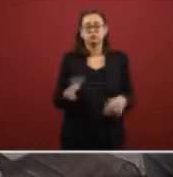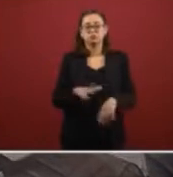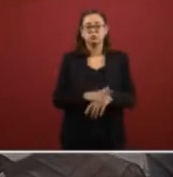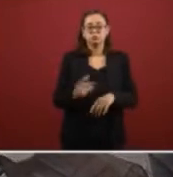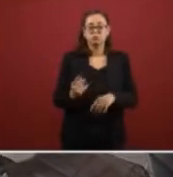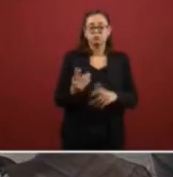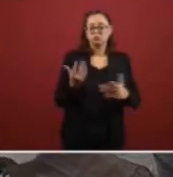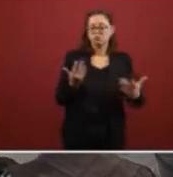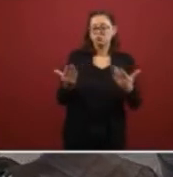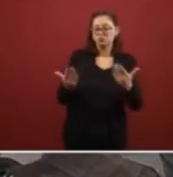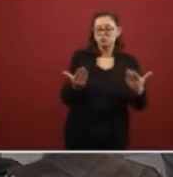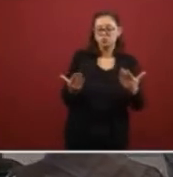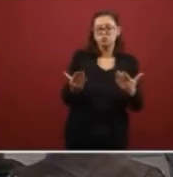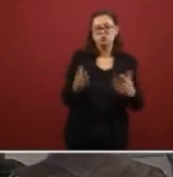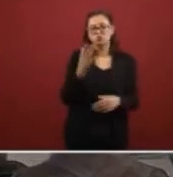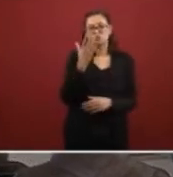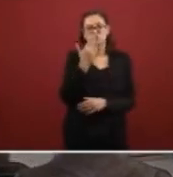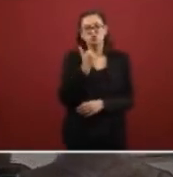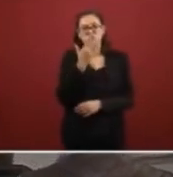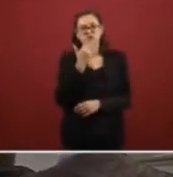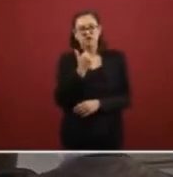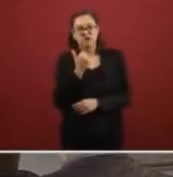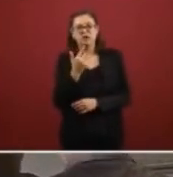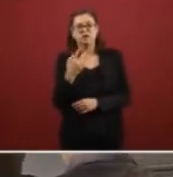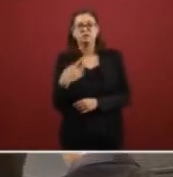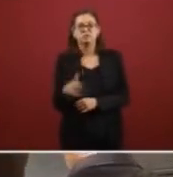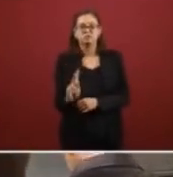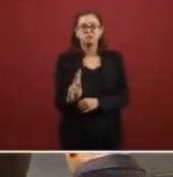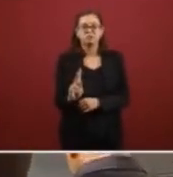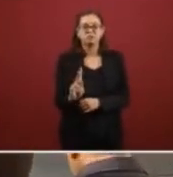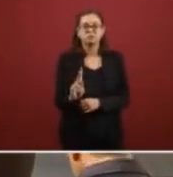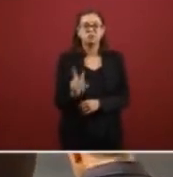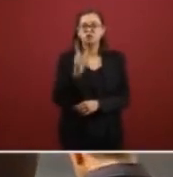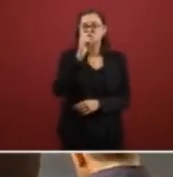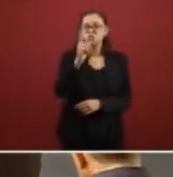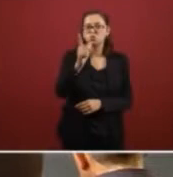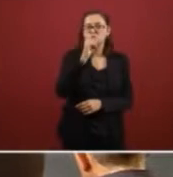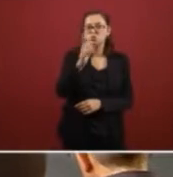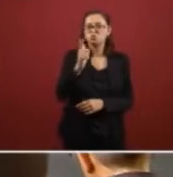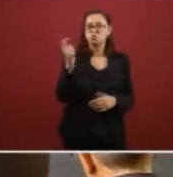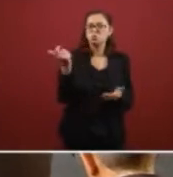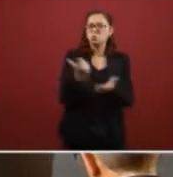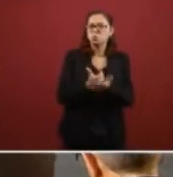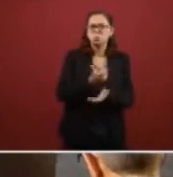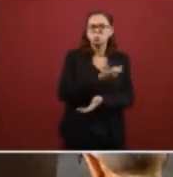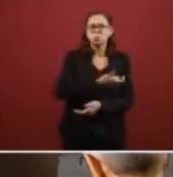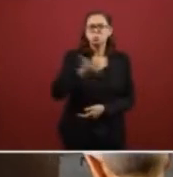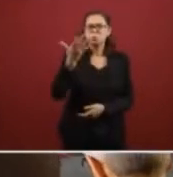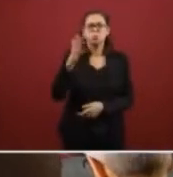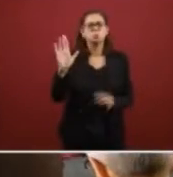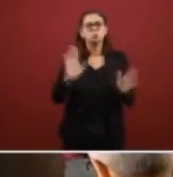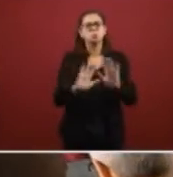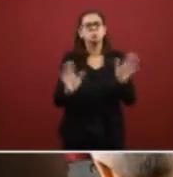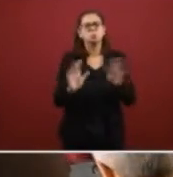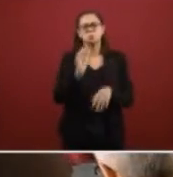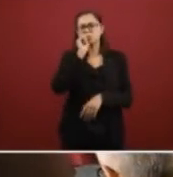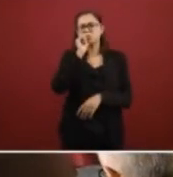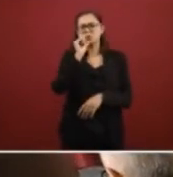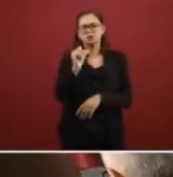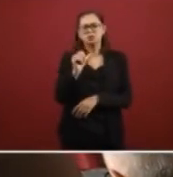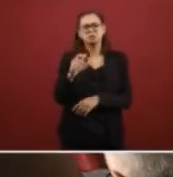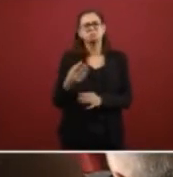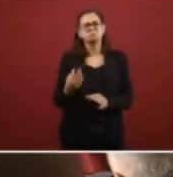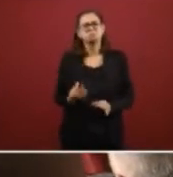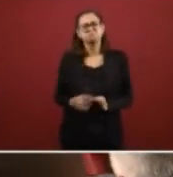even though you can't compare it in the case of electricity, generally the prices have not gone